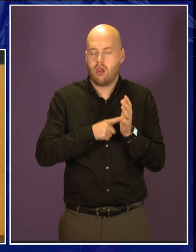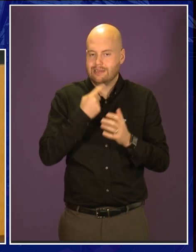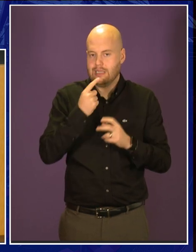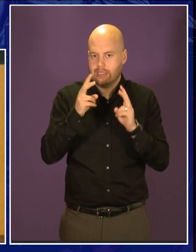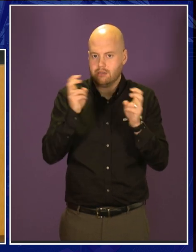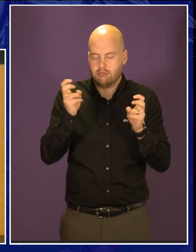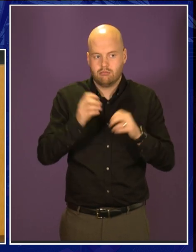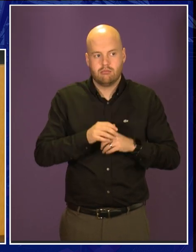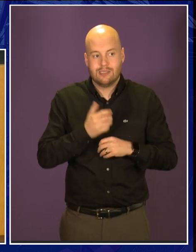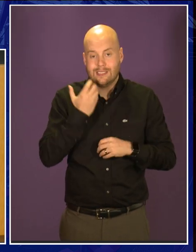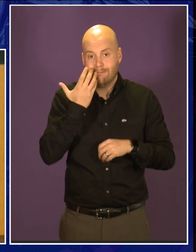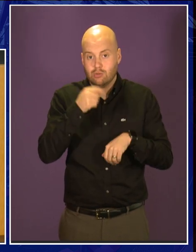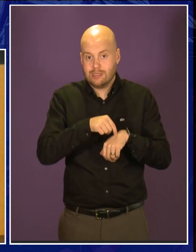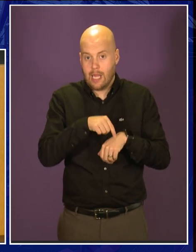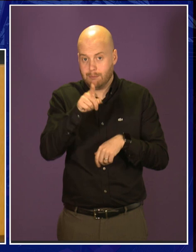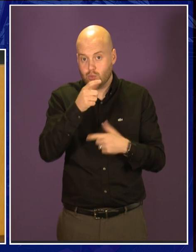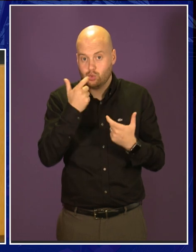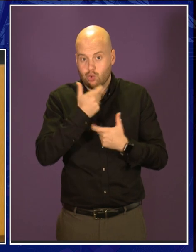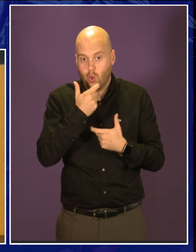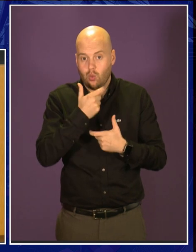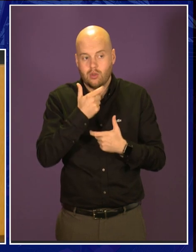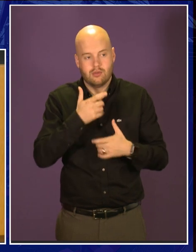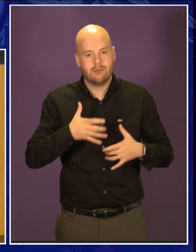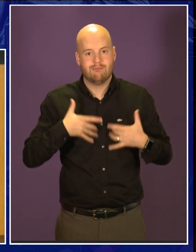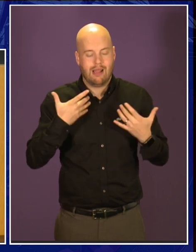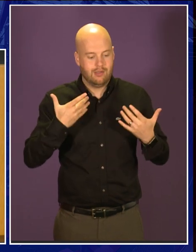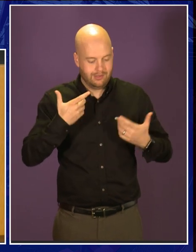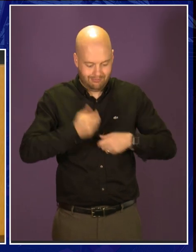every tiny joke, it's a tiny revolution.